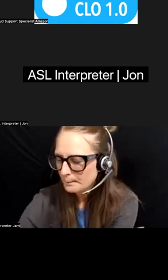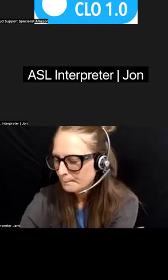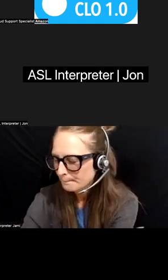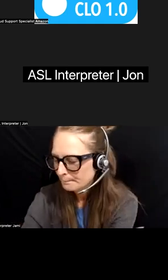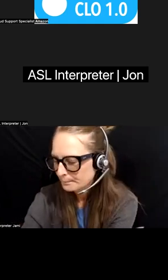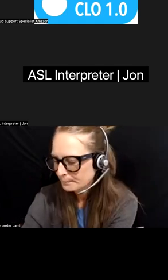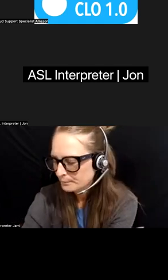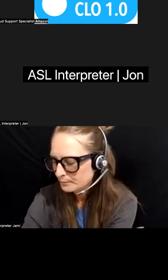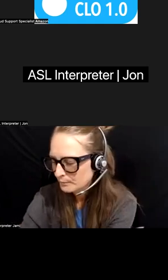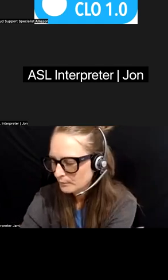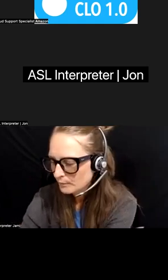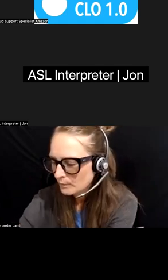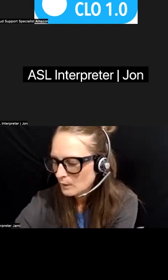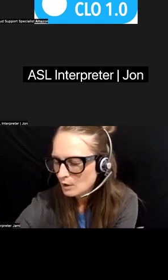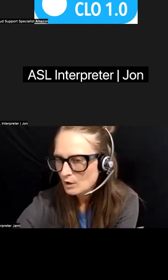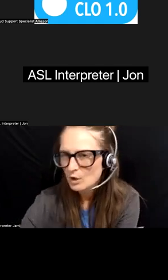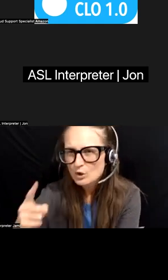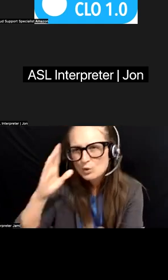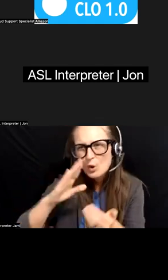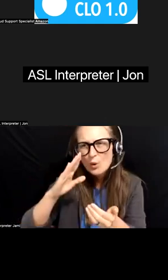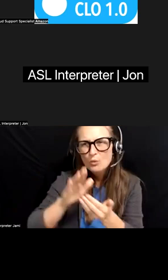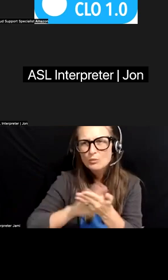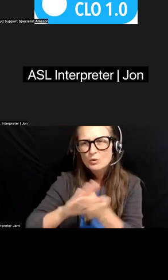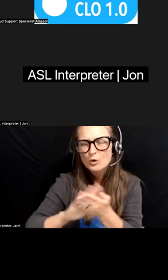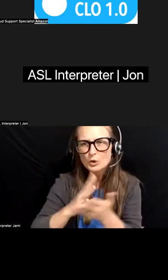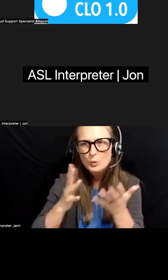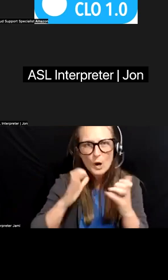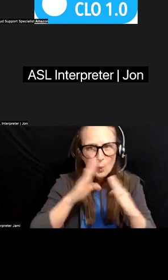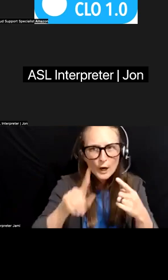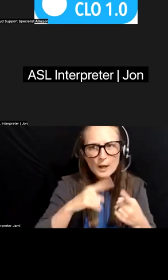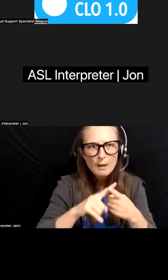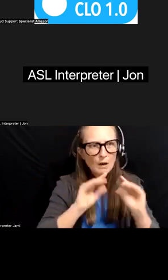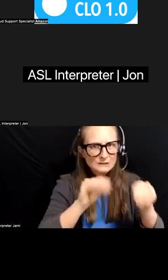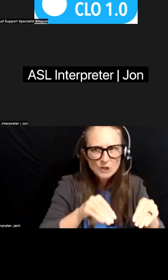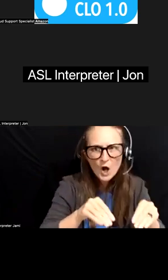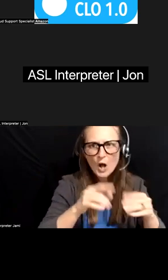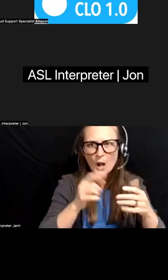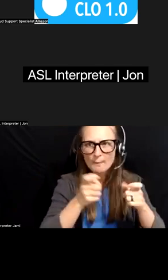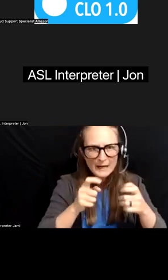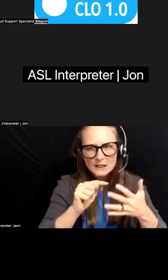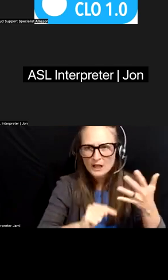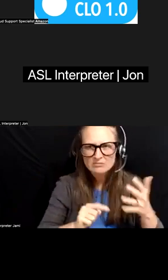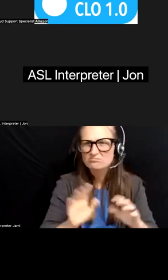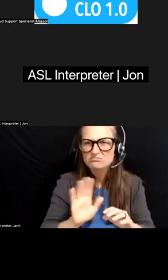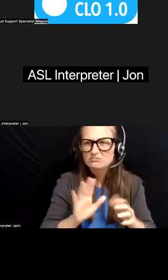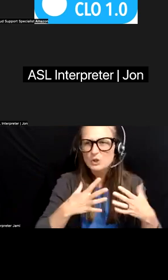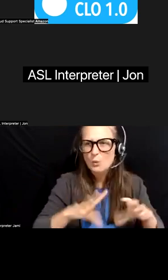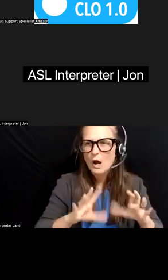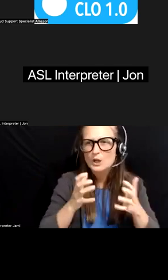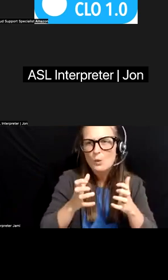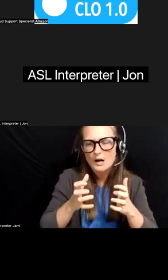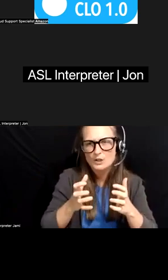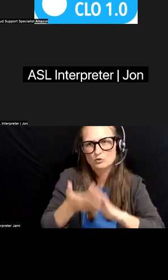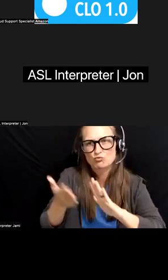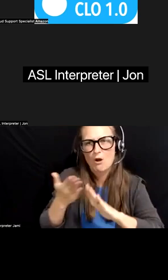or have the need to install things and do it. You just want to run the software. This could be your model.